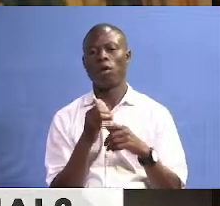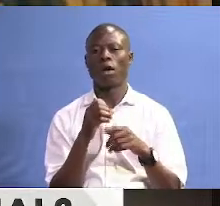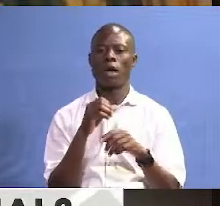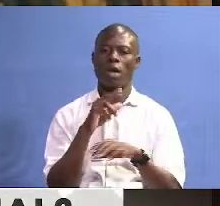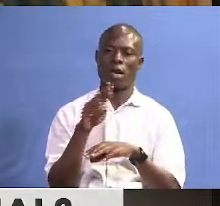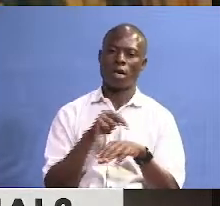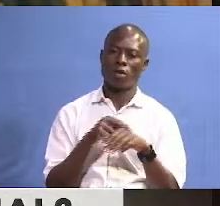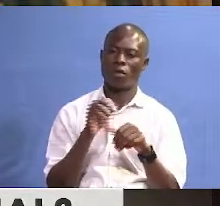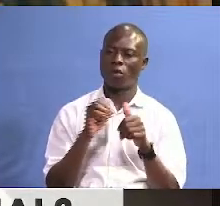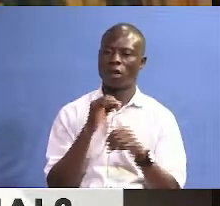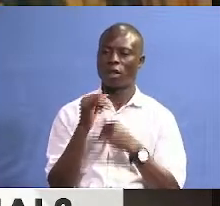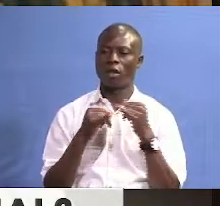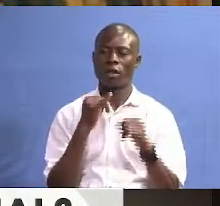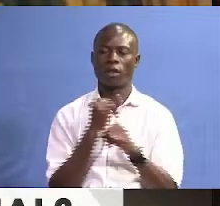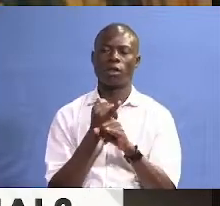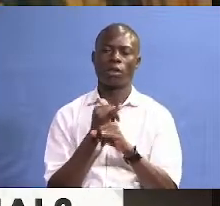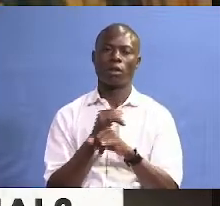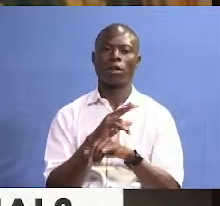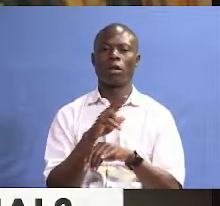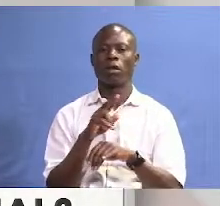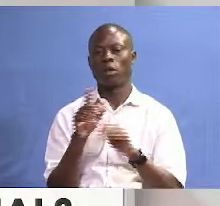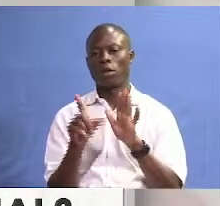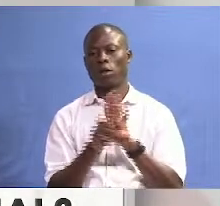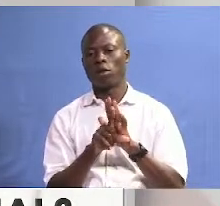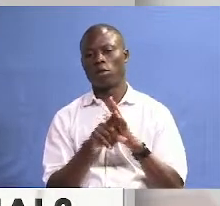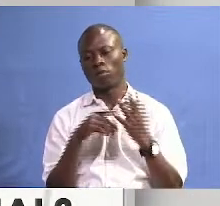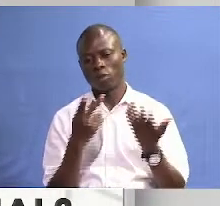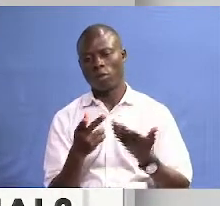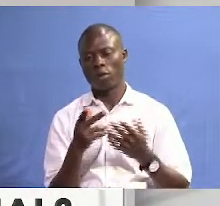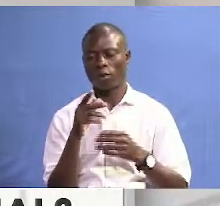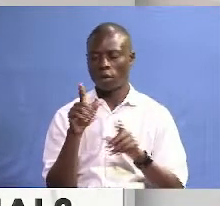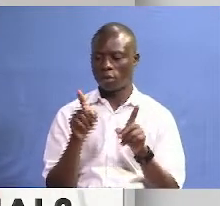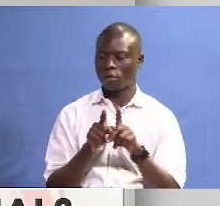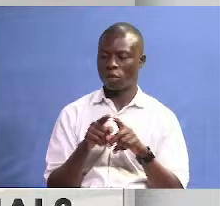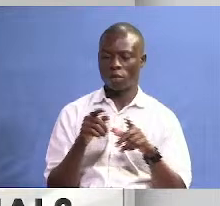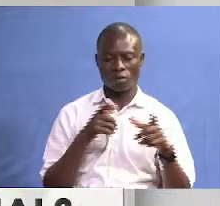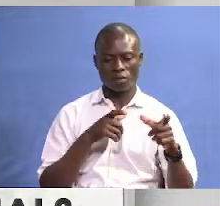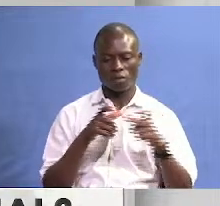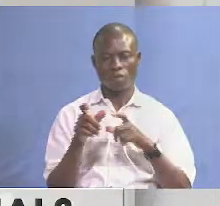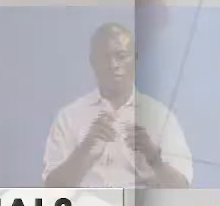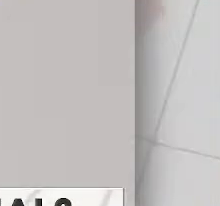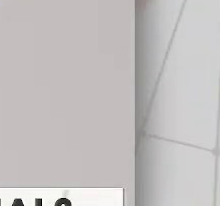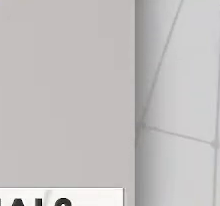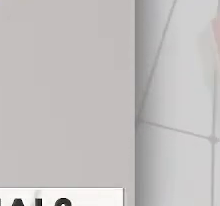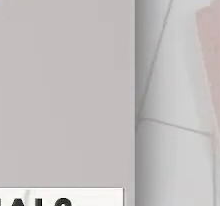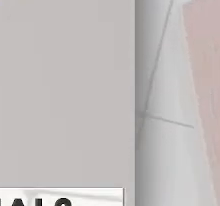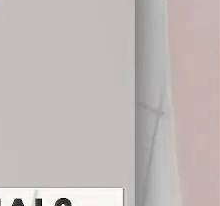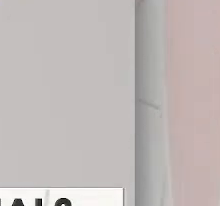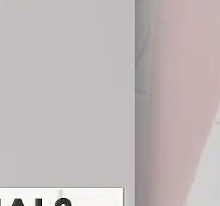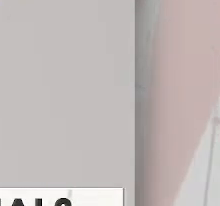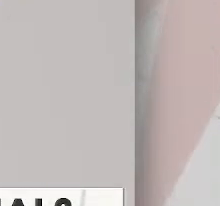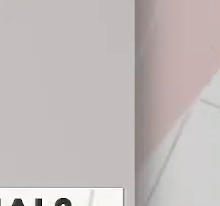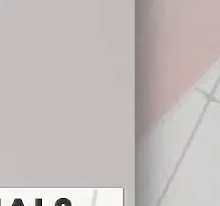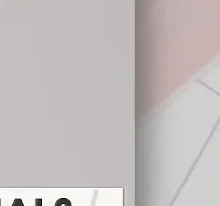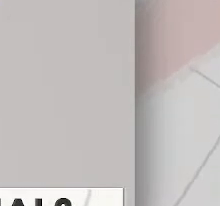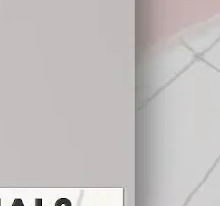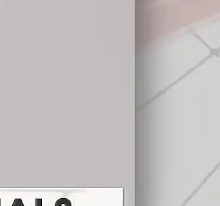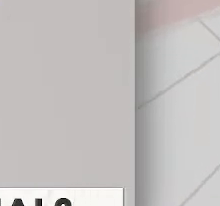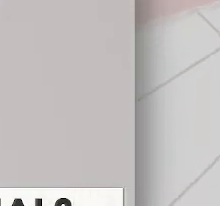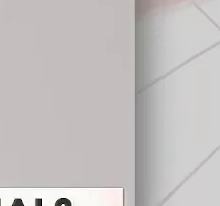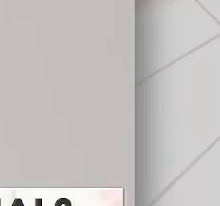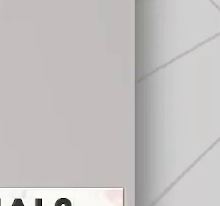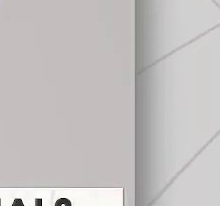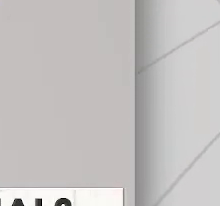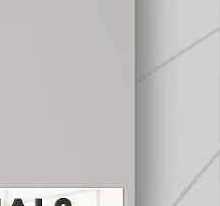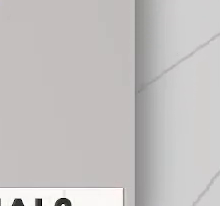law, or just by gross misconduct. And so those other provisions, that procedures